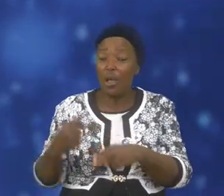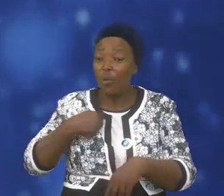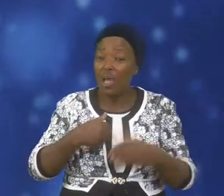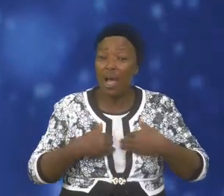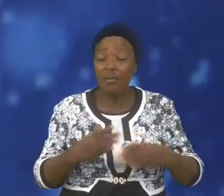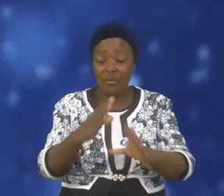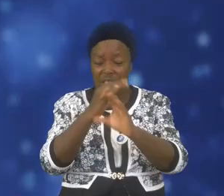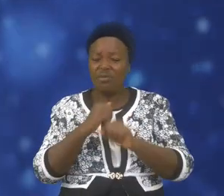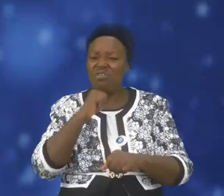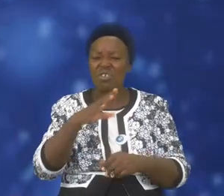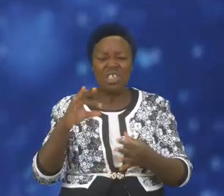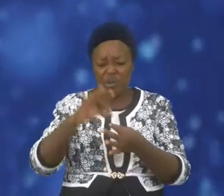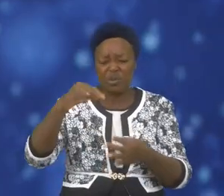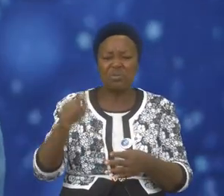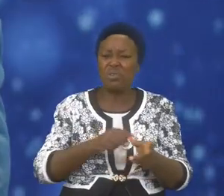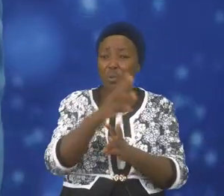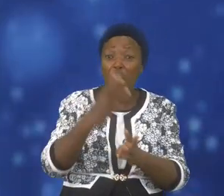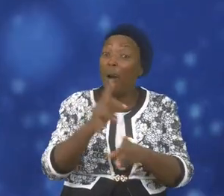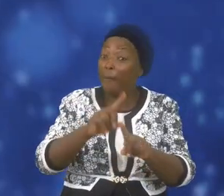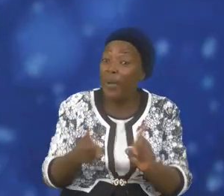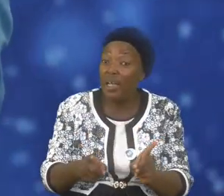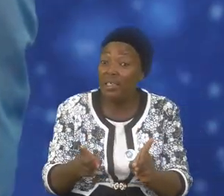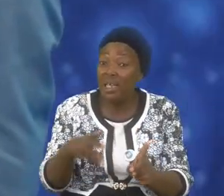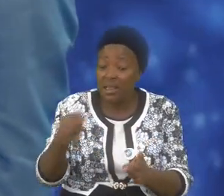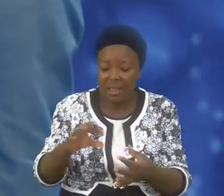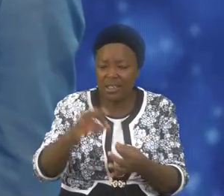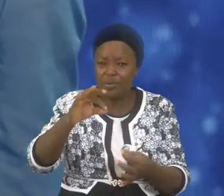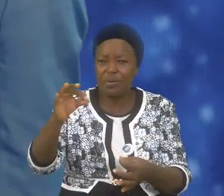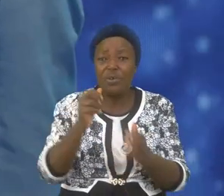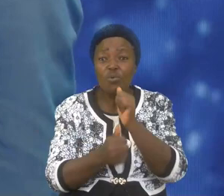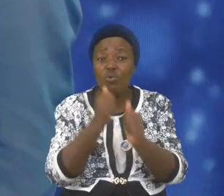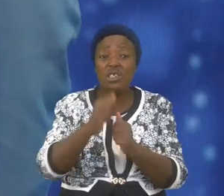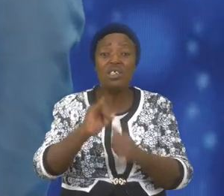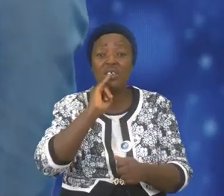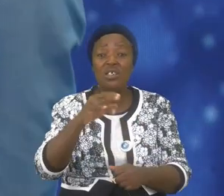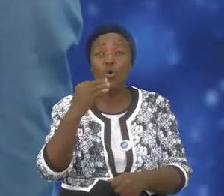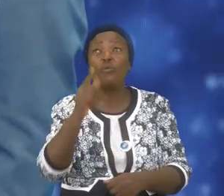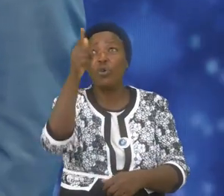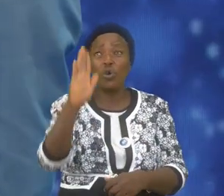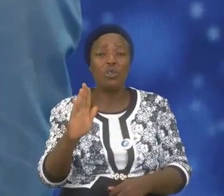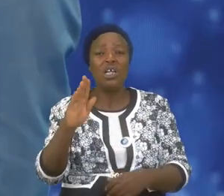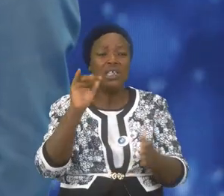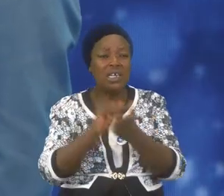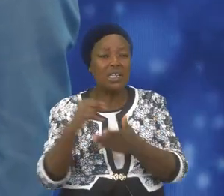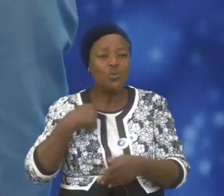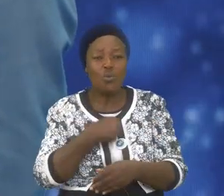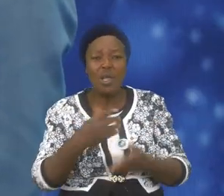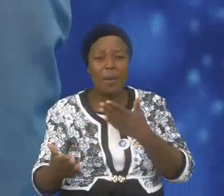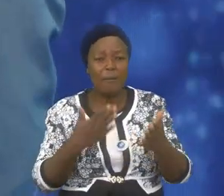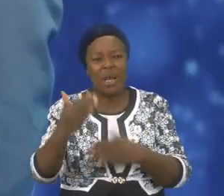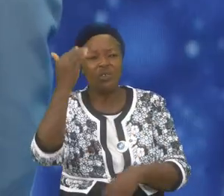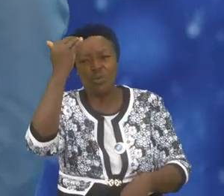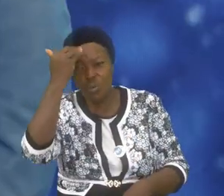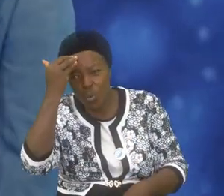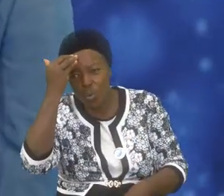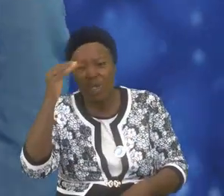Spirit which is of God, that we might know that we might know. What they don't